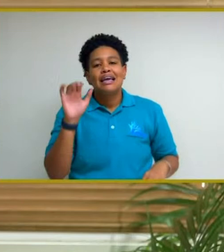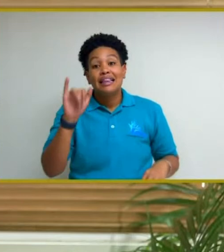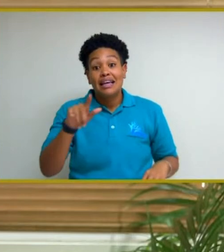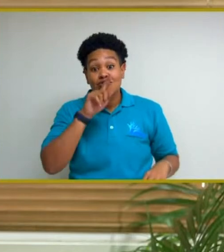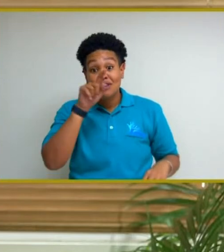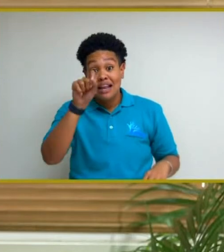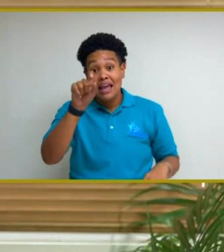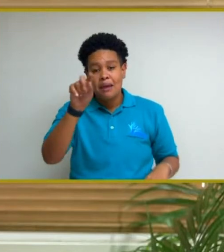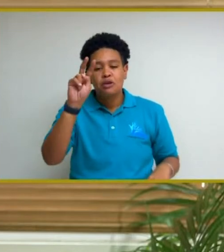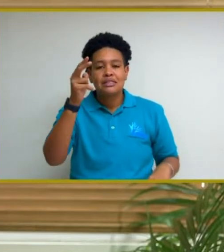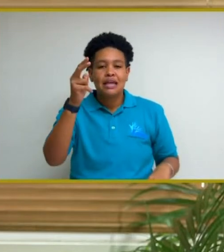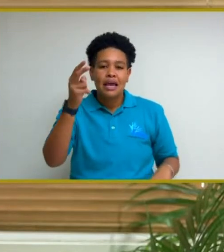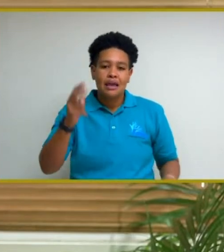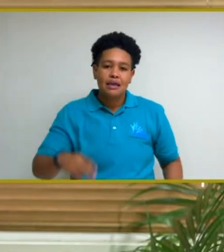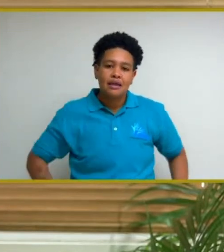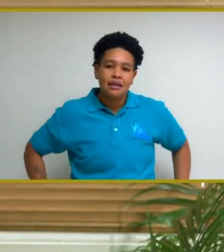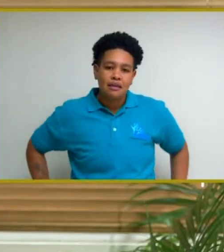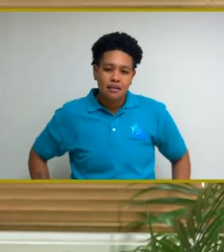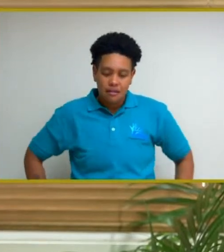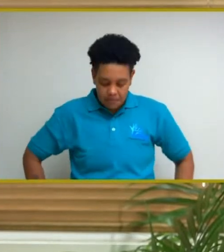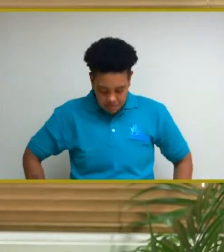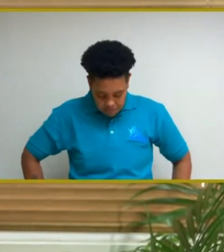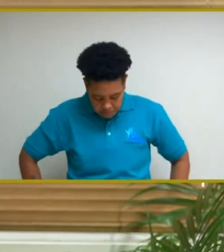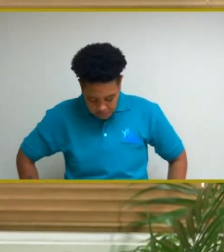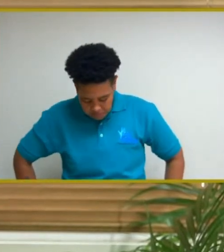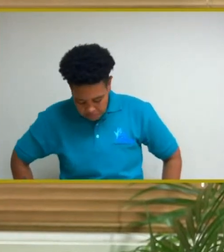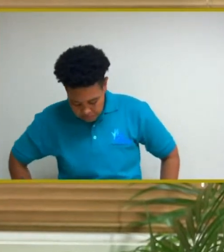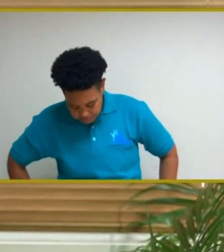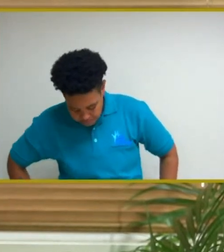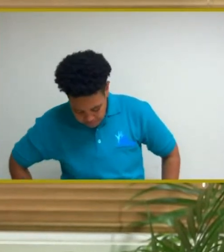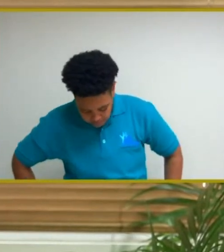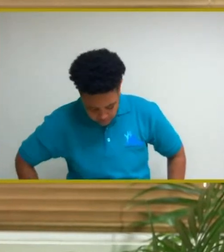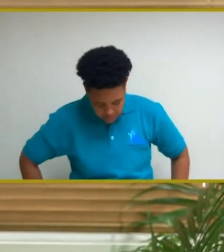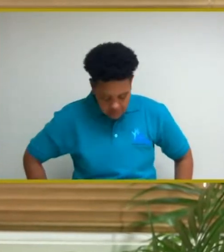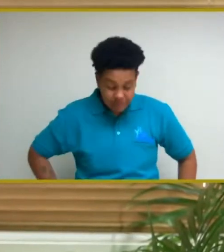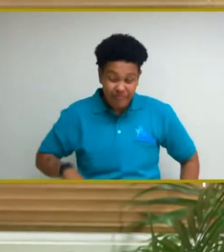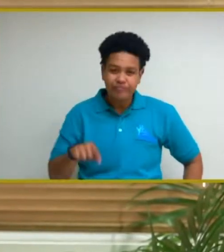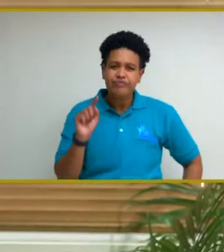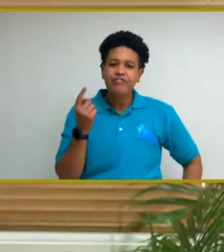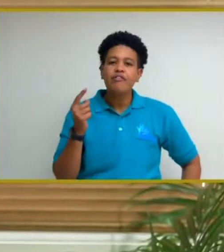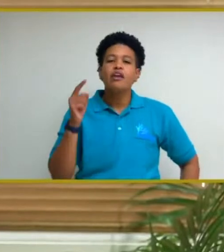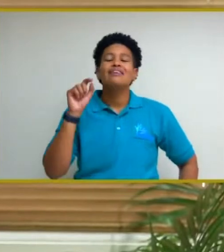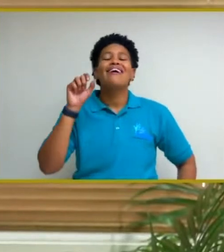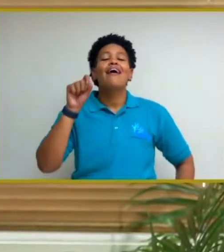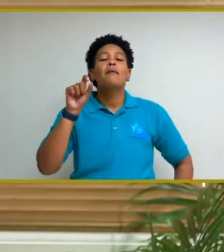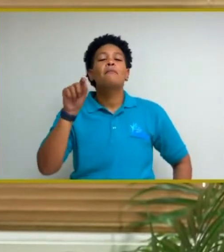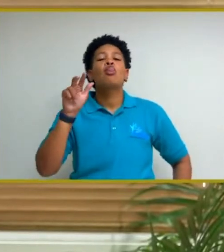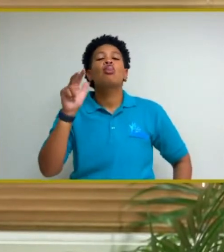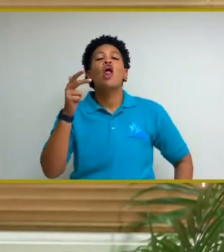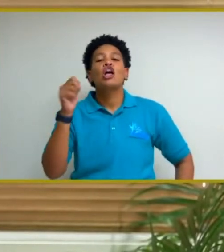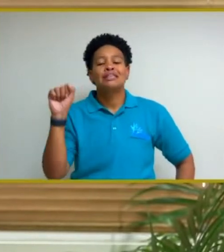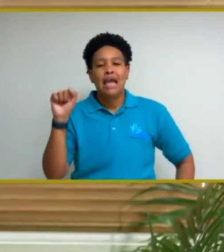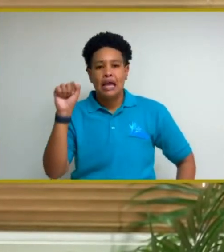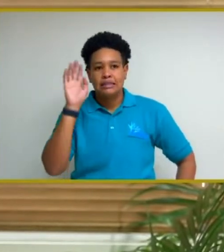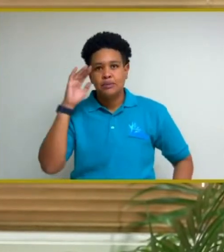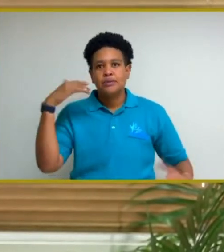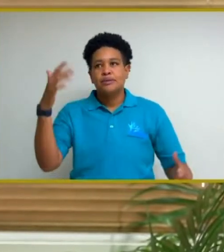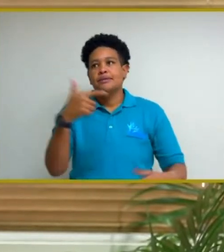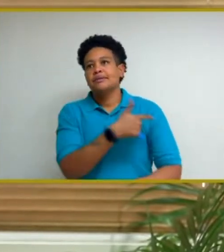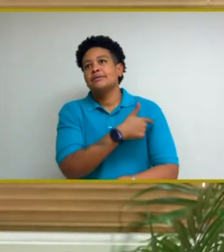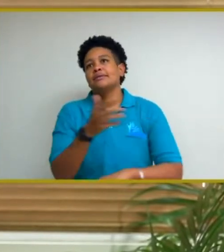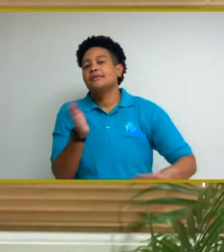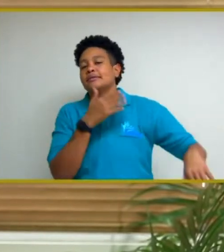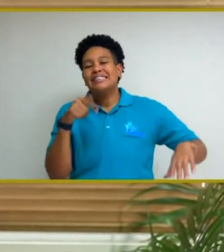That's April 2nd, right? Today is the 1st? 3rd. Today is the 1st, 2nd, 3rd, yes. April 3rd, this